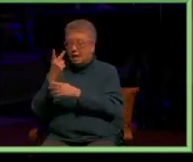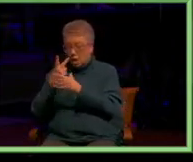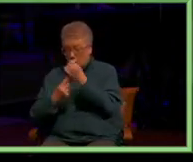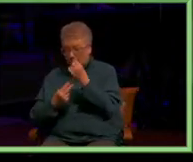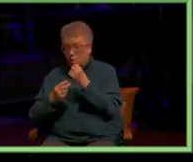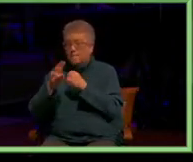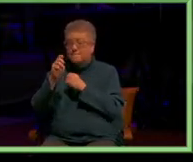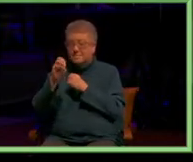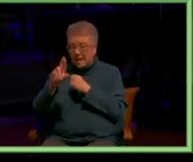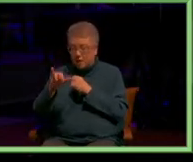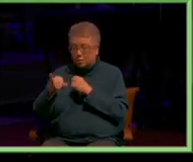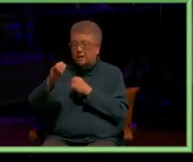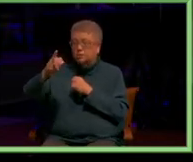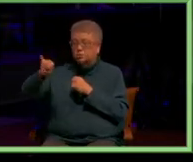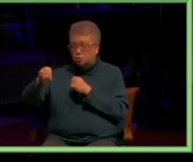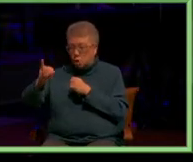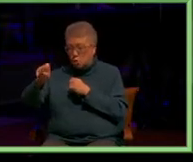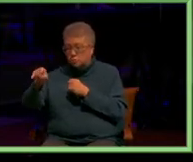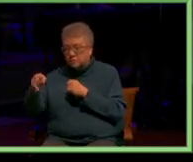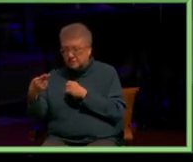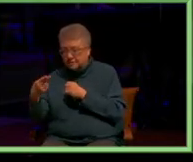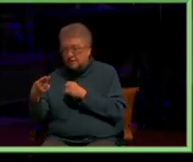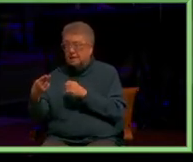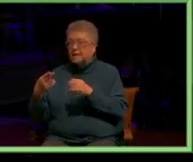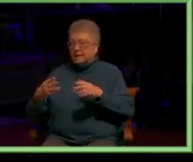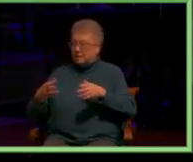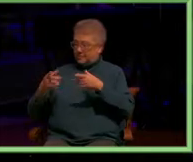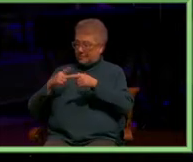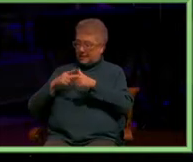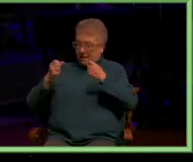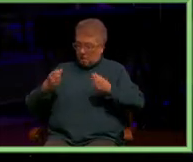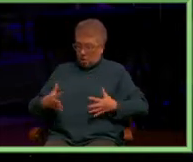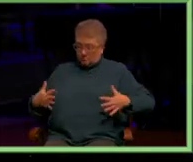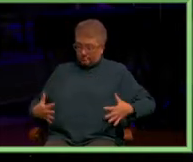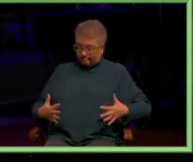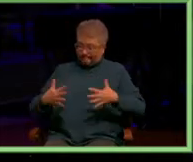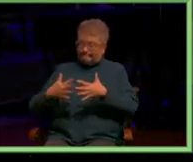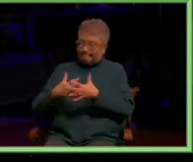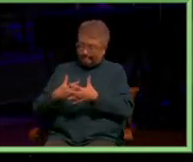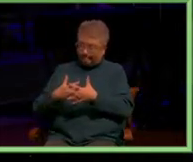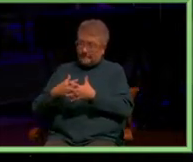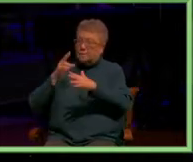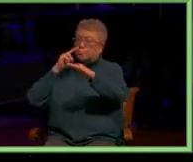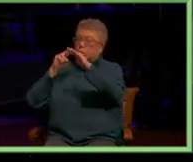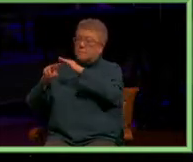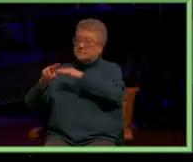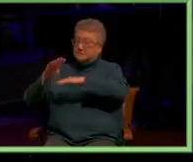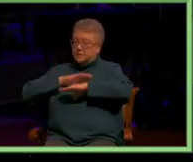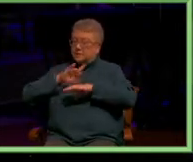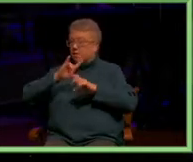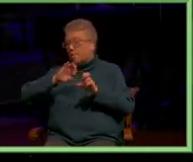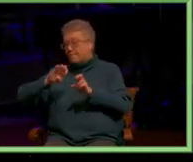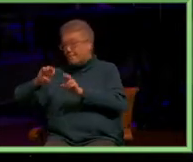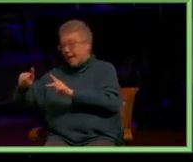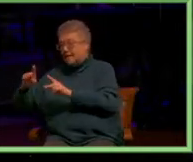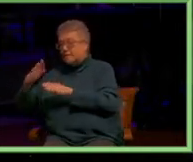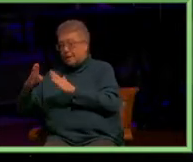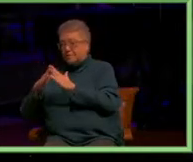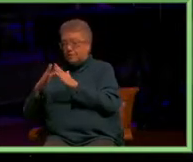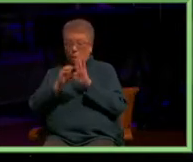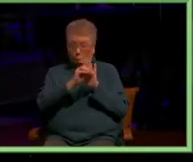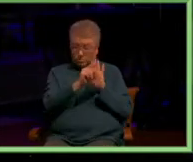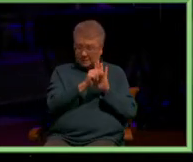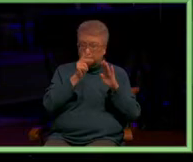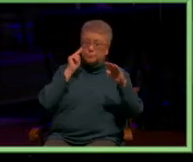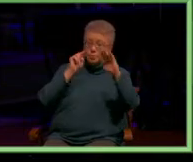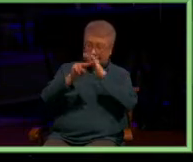He gave them Christ in her womb. He fulfilled the prophecy by making sure they would circle back to Bethlehem, as the Old Testament tells us that